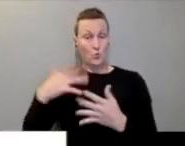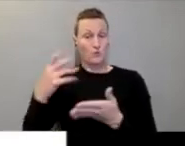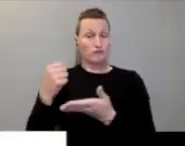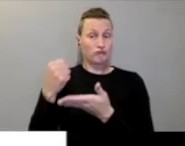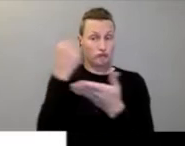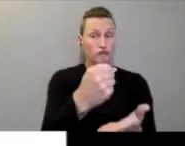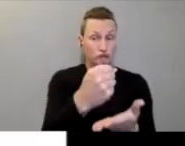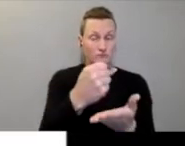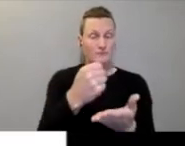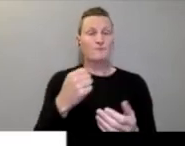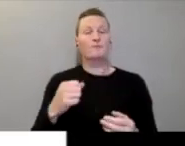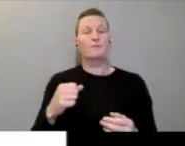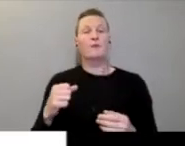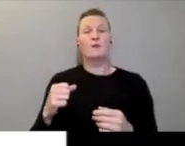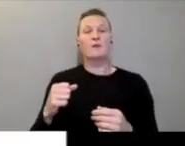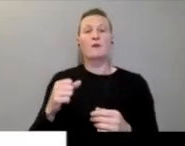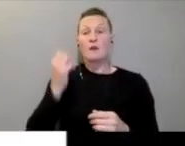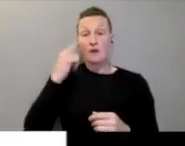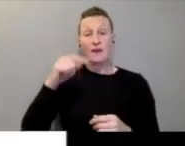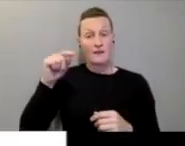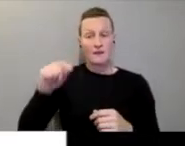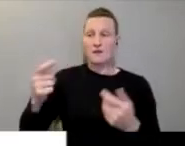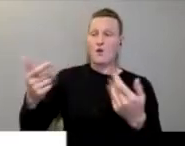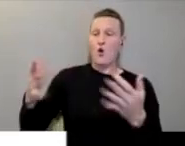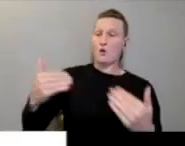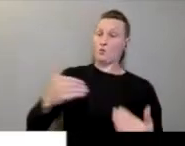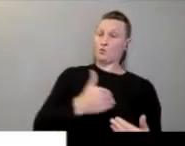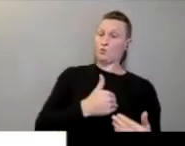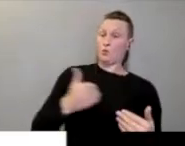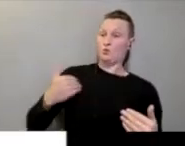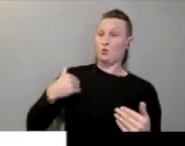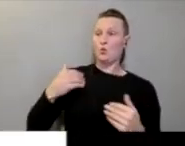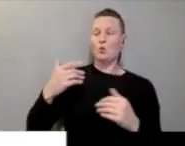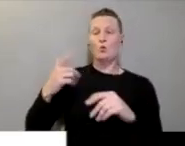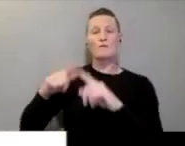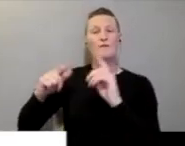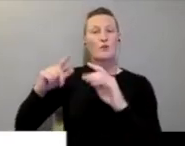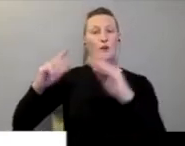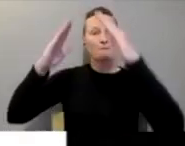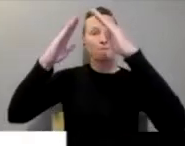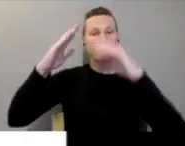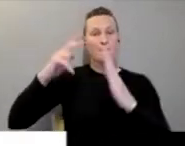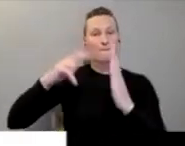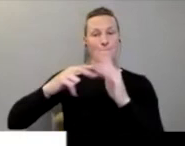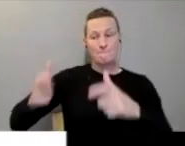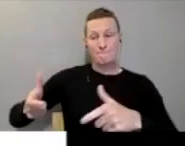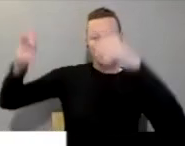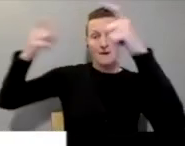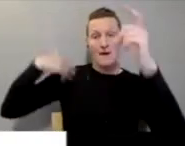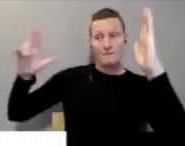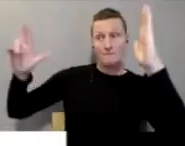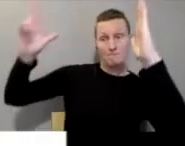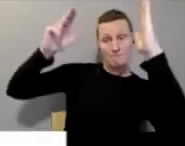existing murals within Toronto. If it's we definitely open to considering